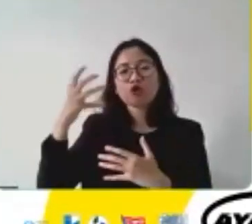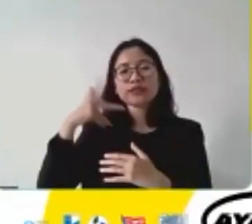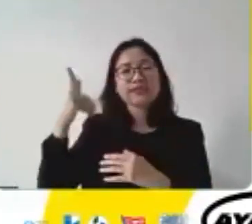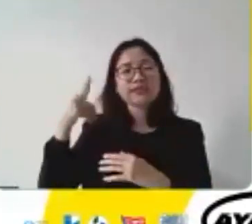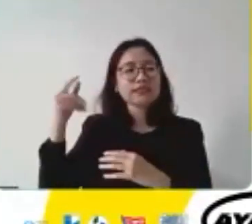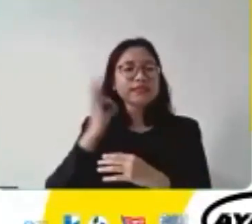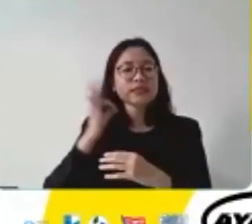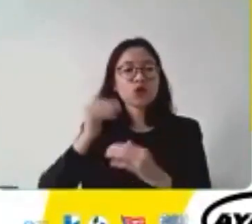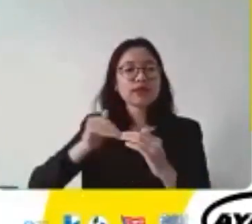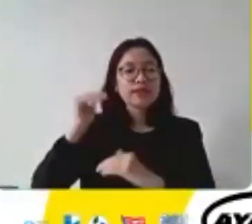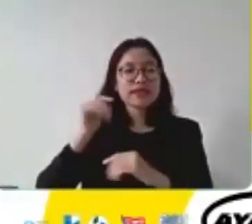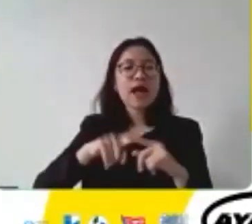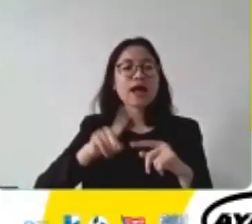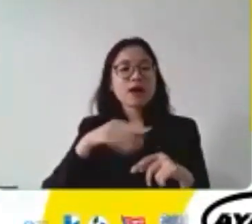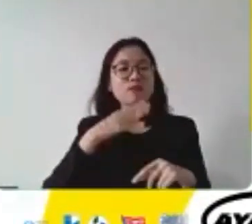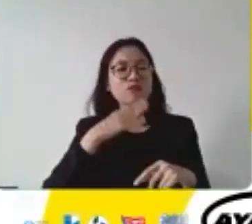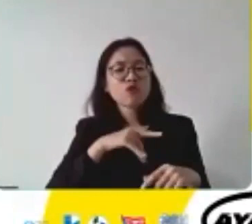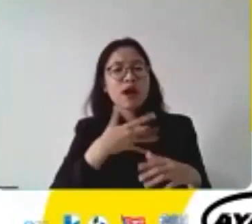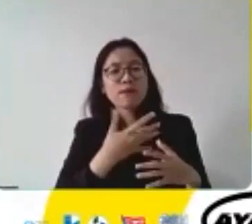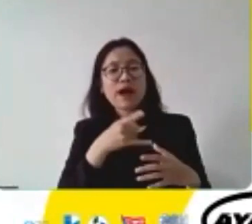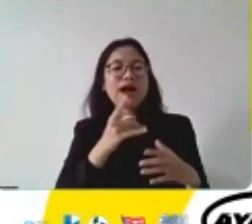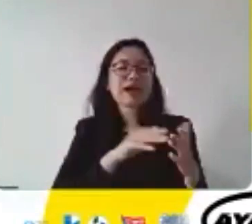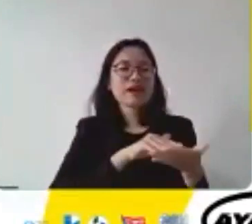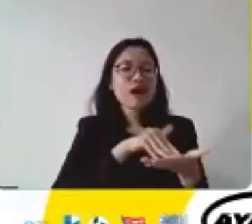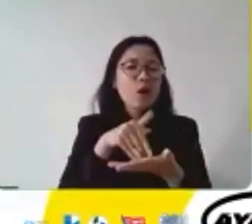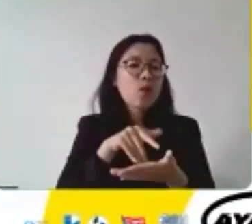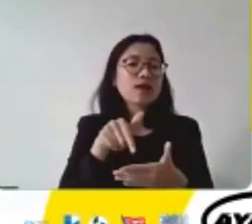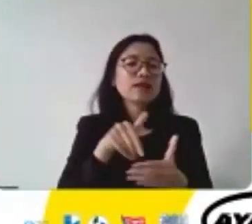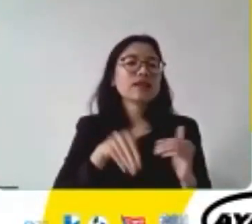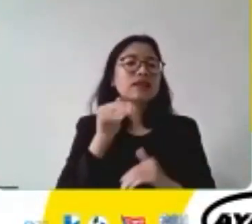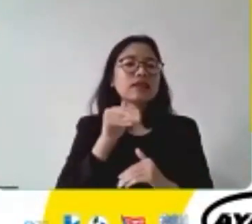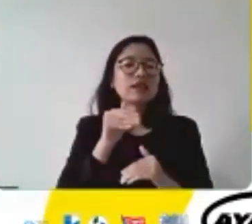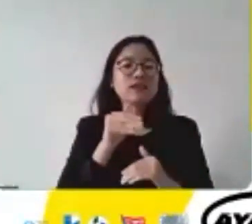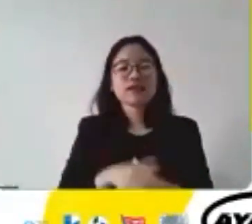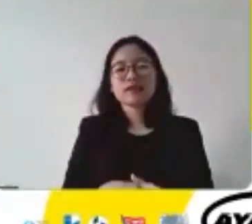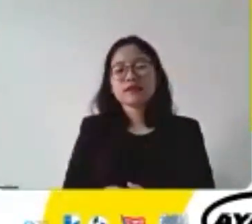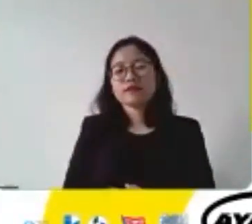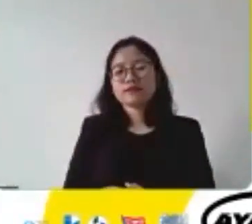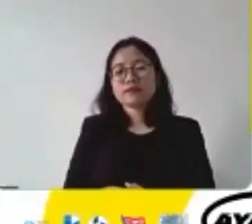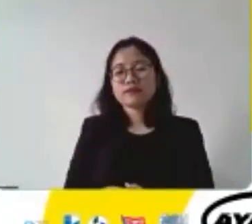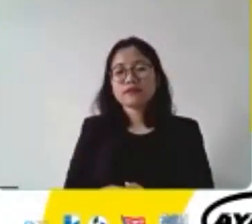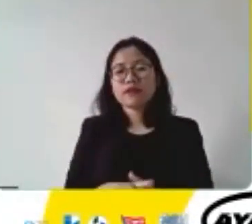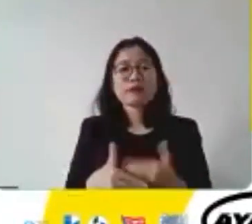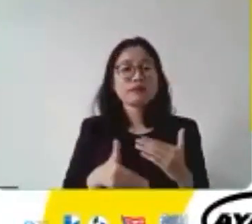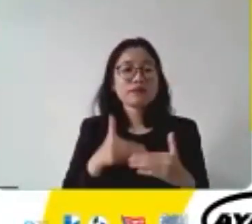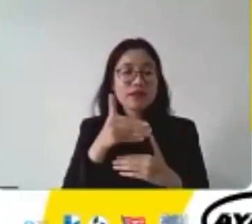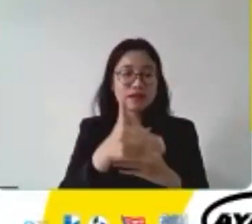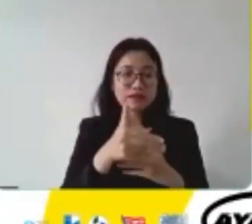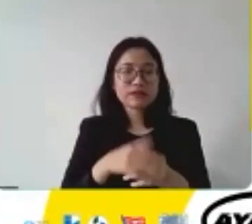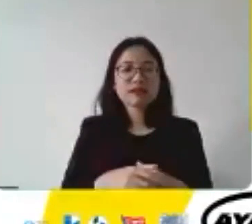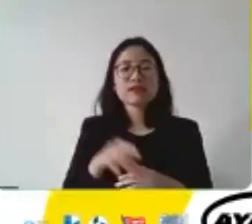And these are, when we're looking at dementia, there are some